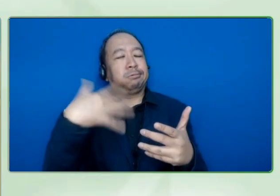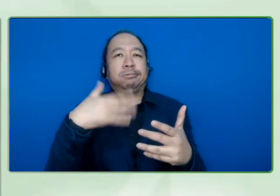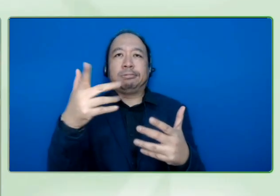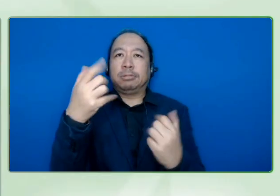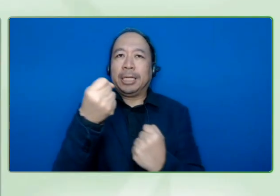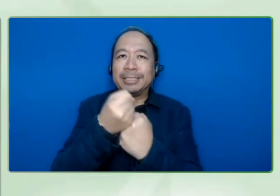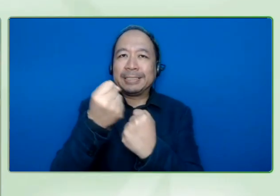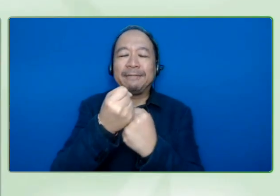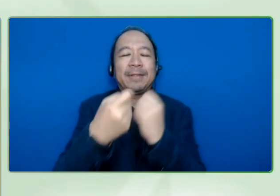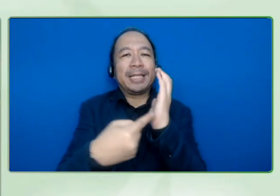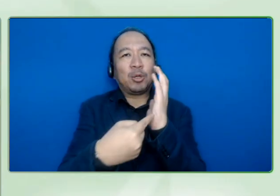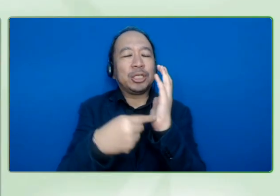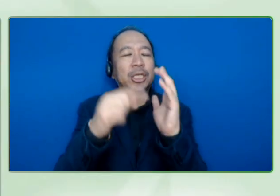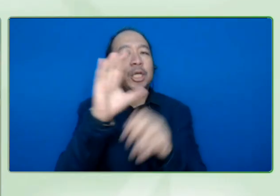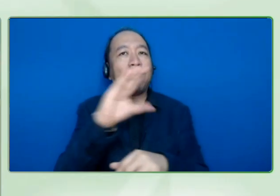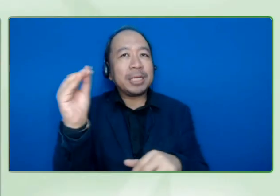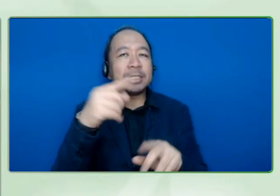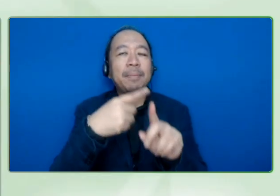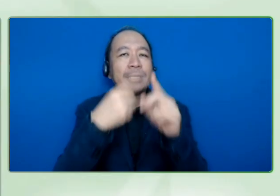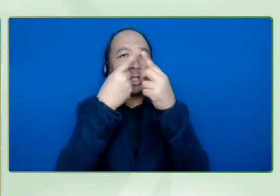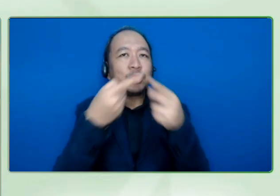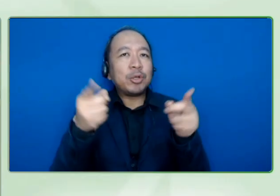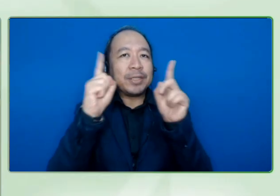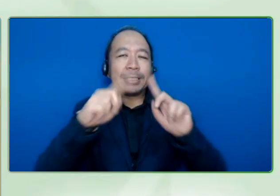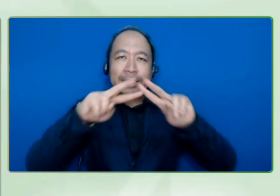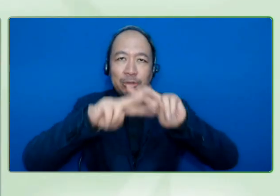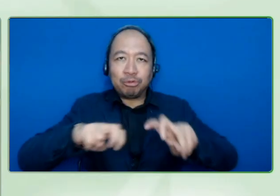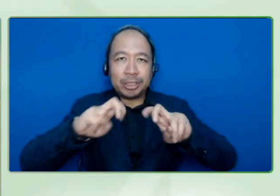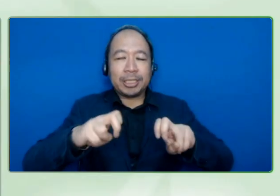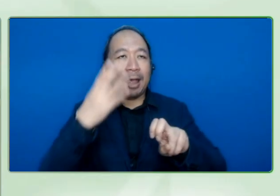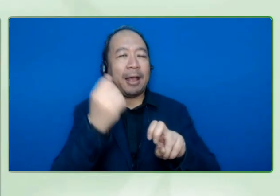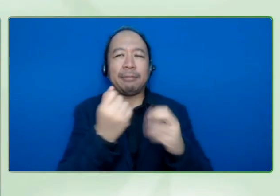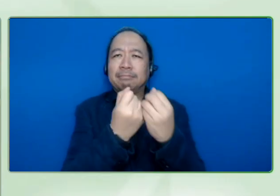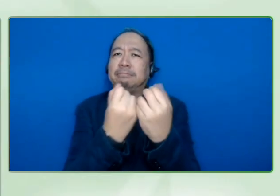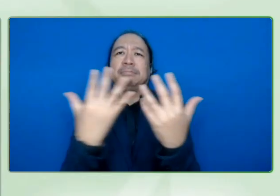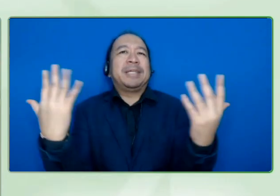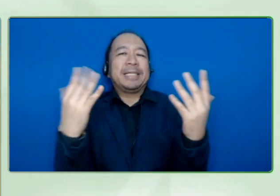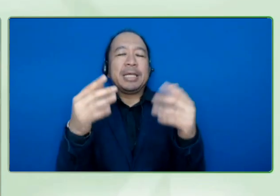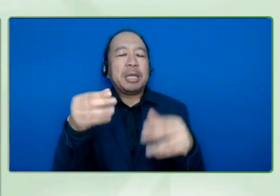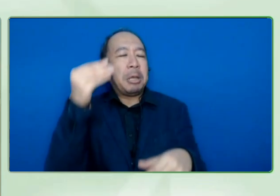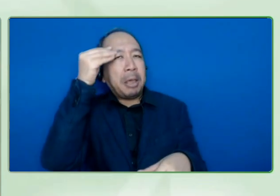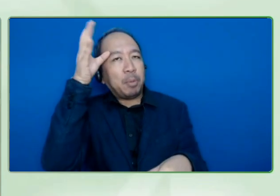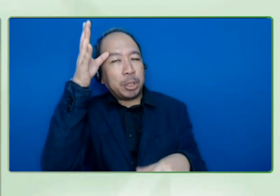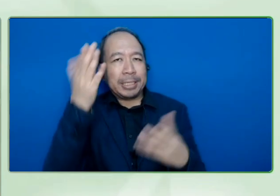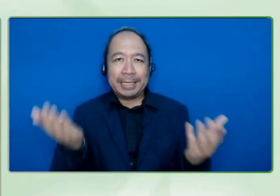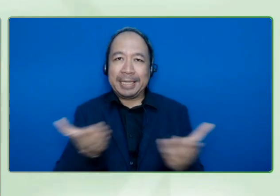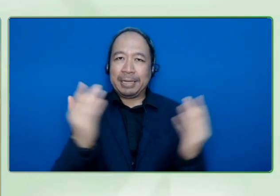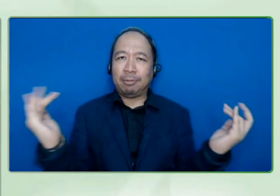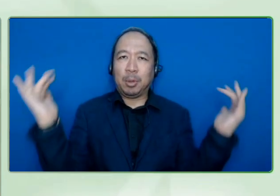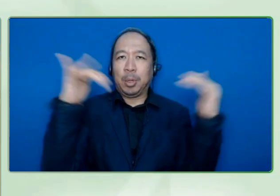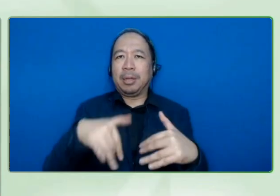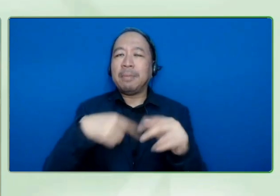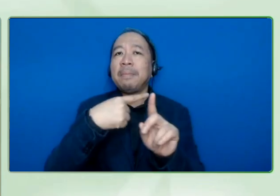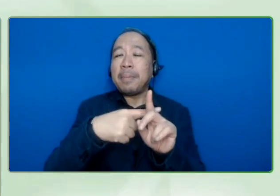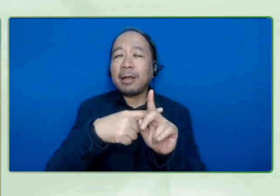have essentially the full gamut of expertise here in the room. And also, you have different parts of the world represented. This